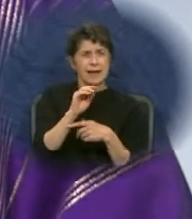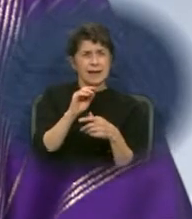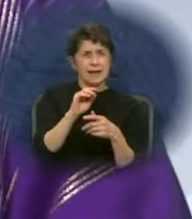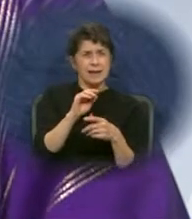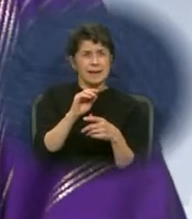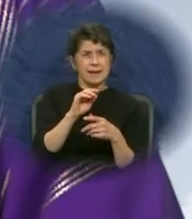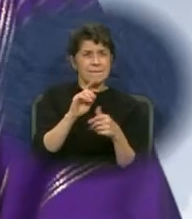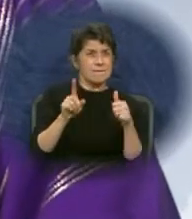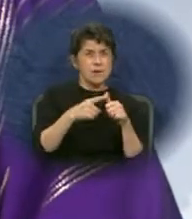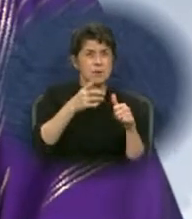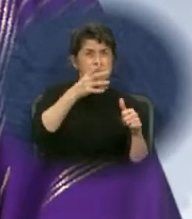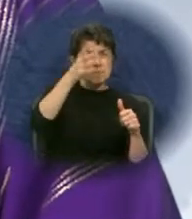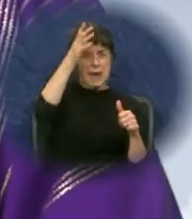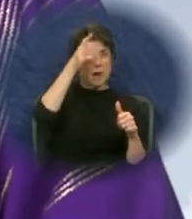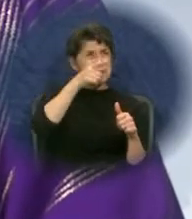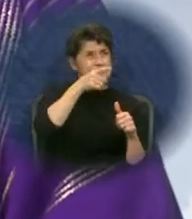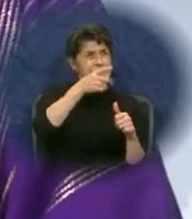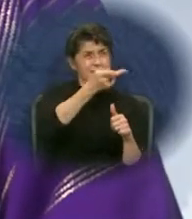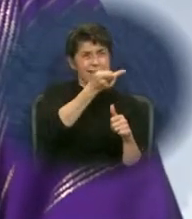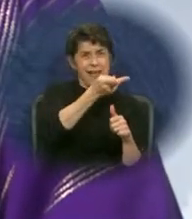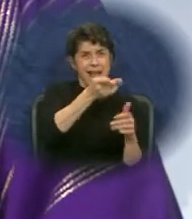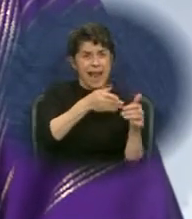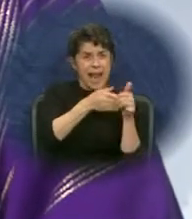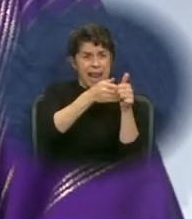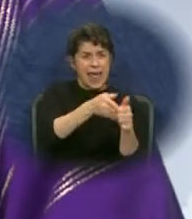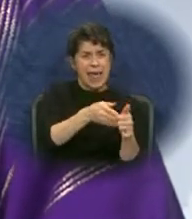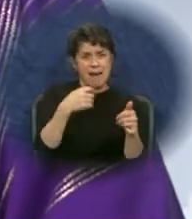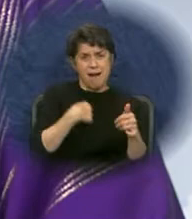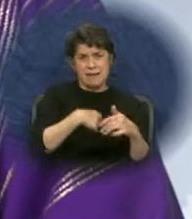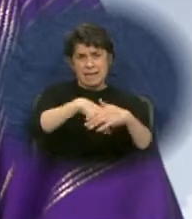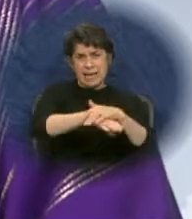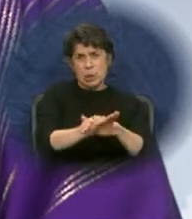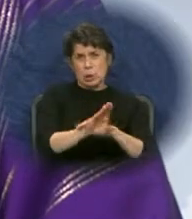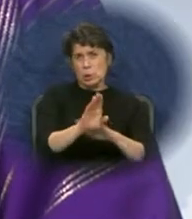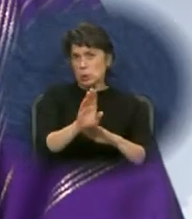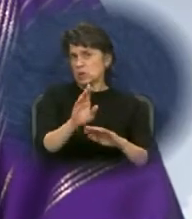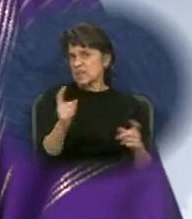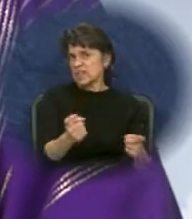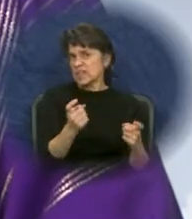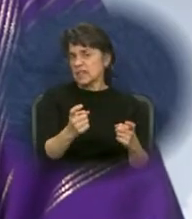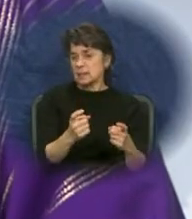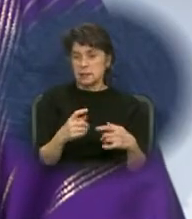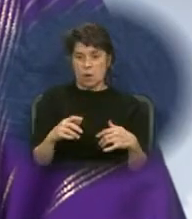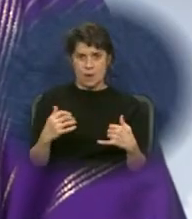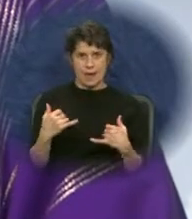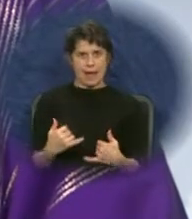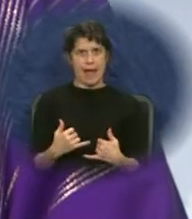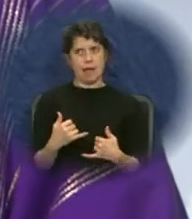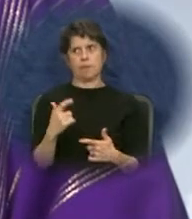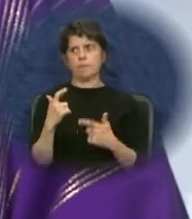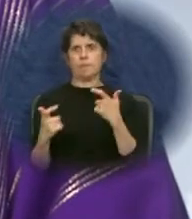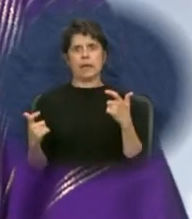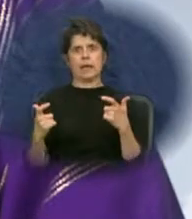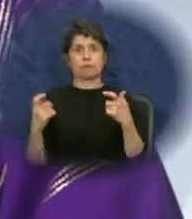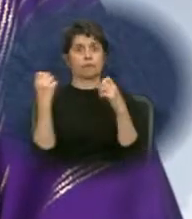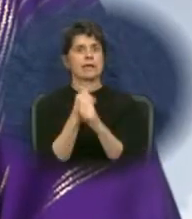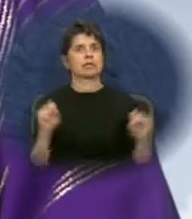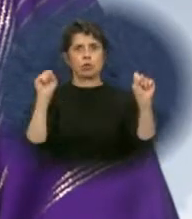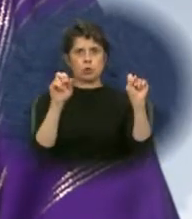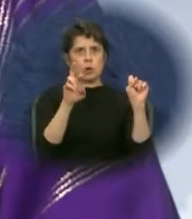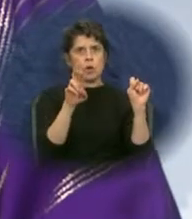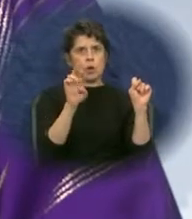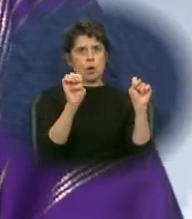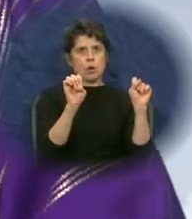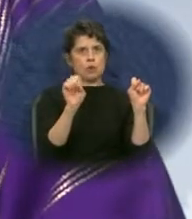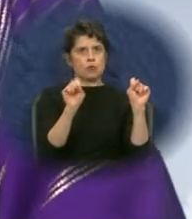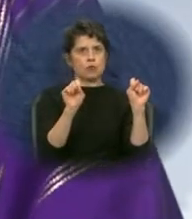parents who led us into that original sin. And so this great rescue mission. And also that